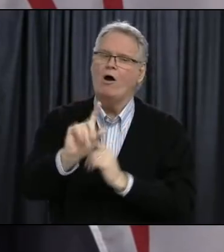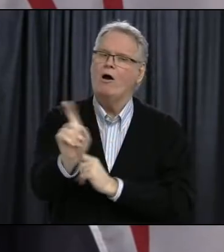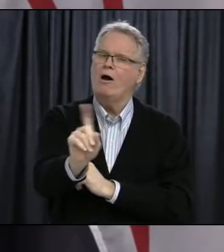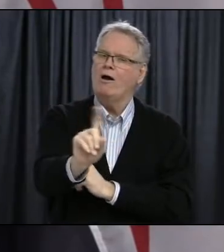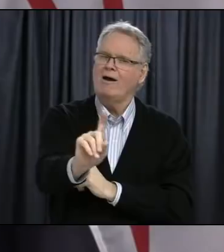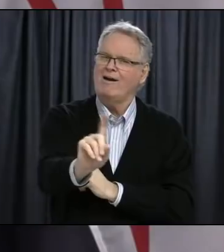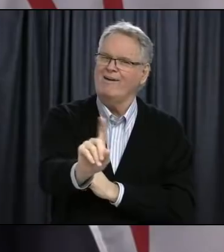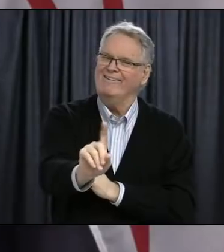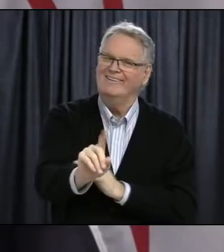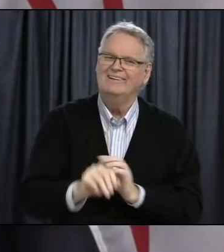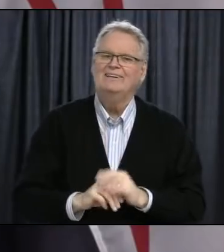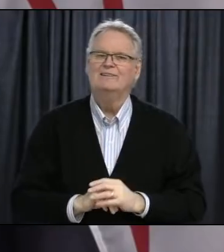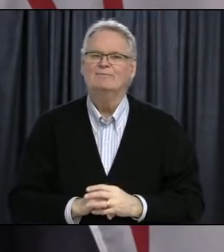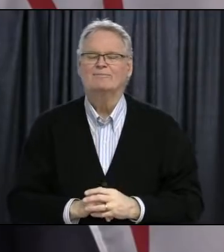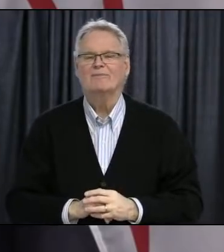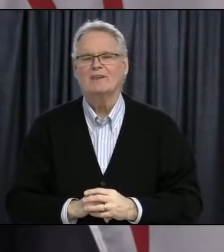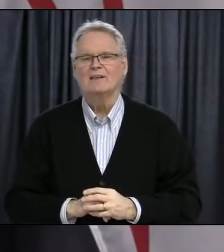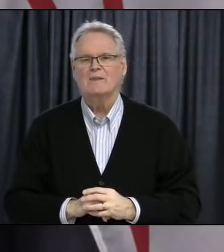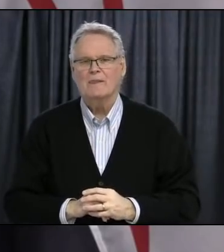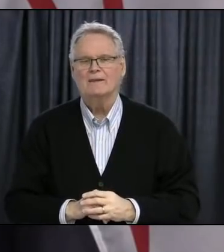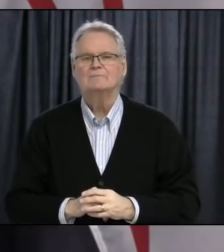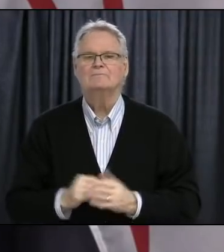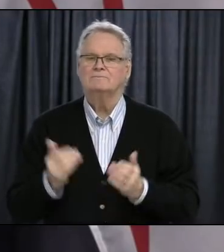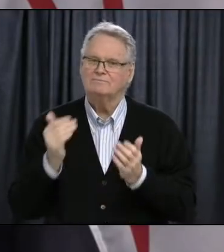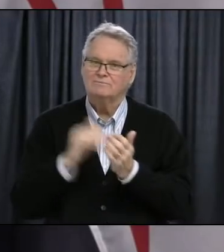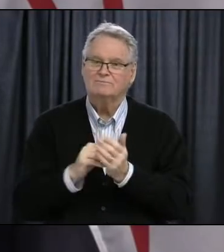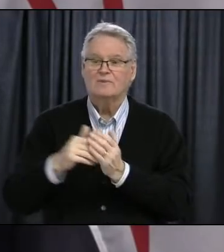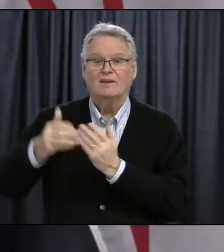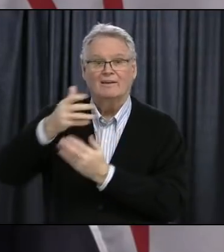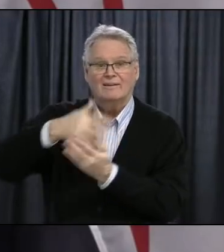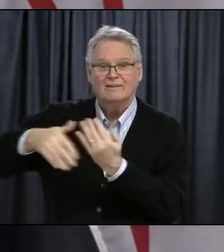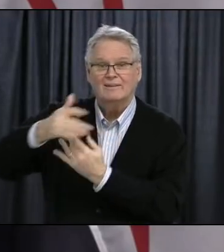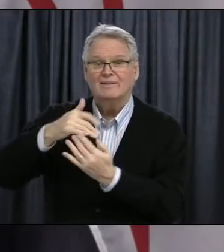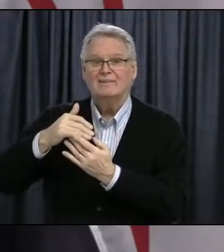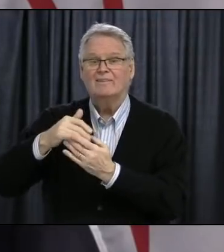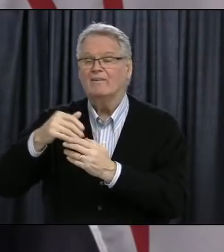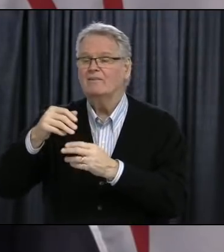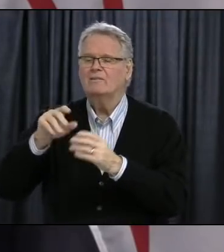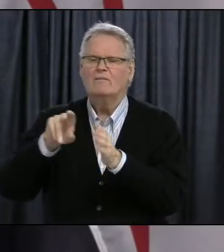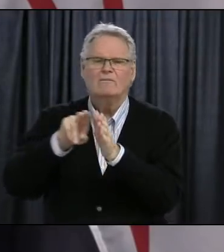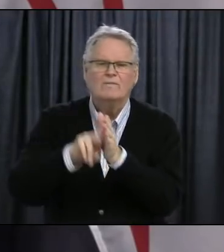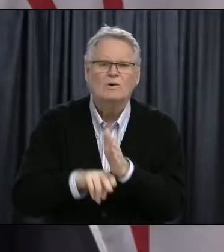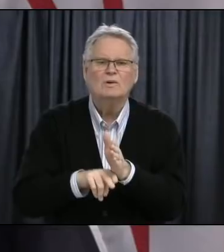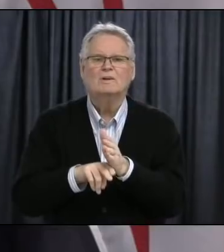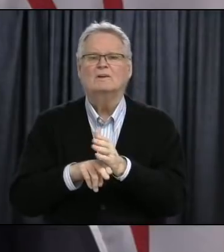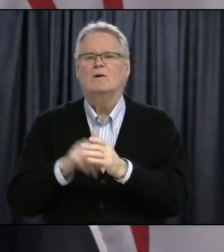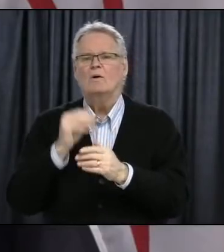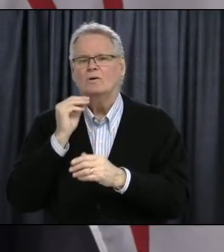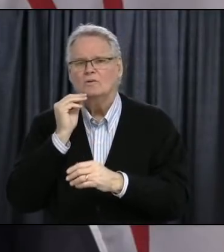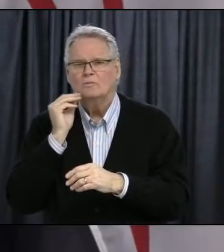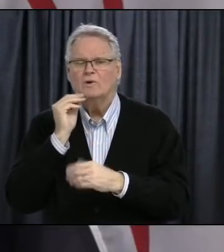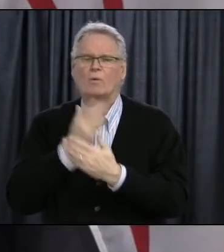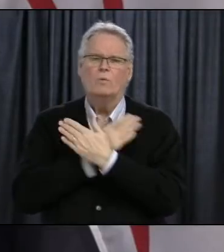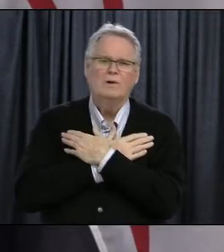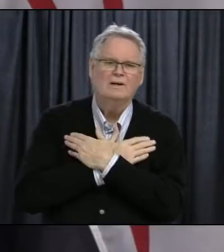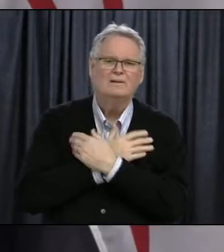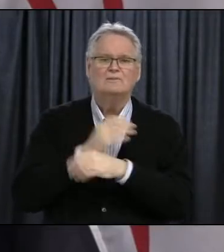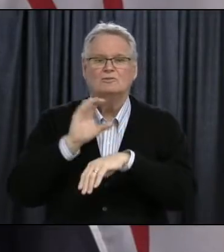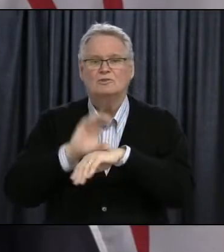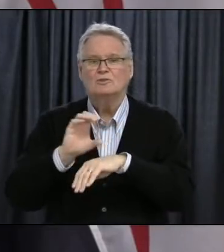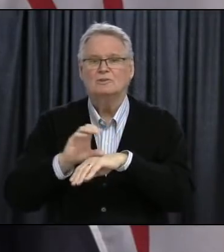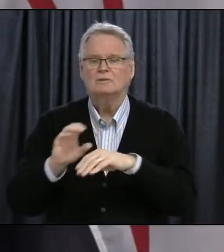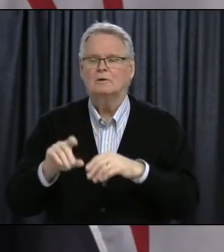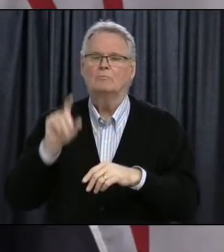Informal social gatherings are not permitted. Gatherings at funerals, burials, weddings, and religious and cultural ceremonies are limited to 10